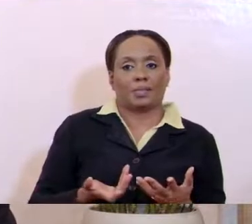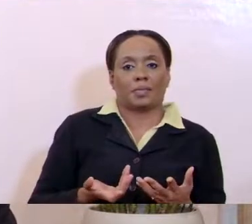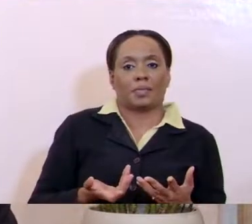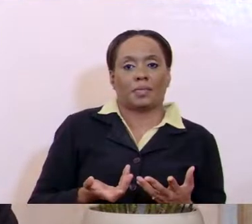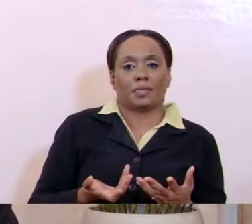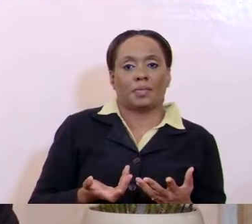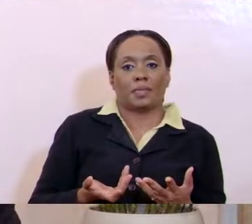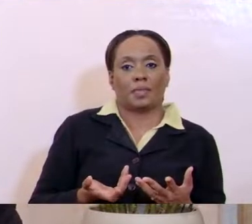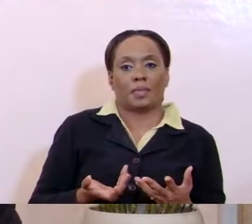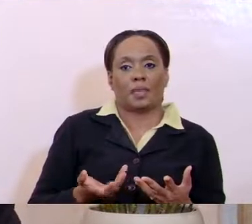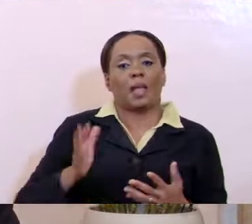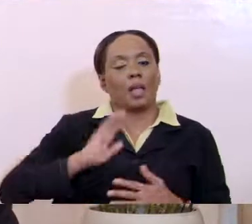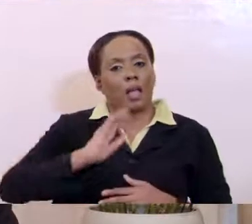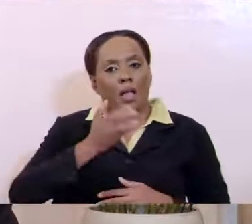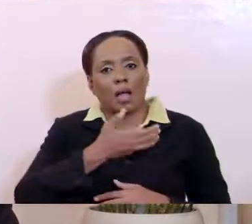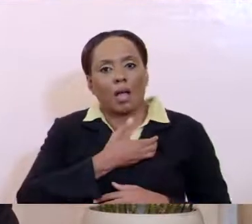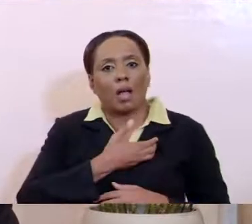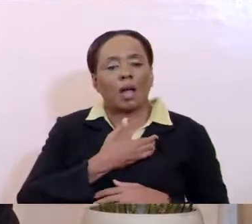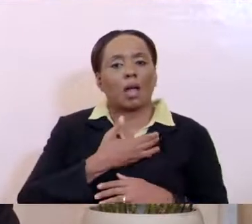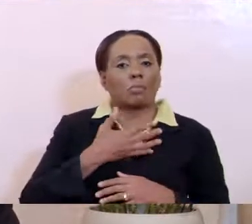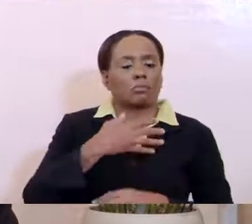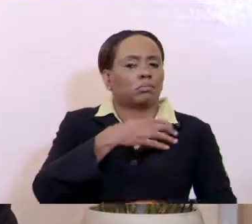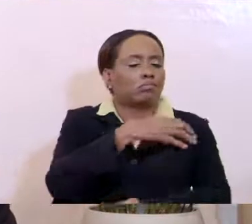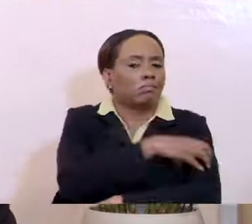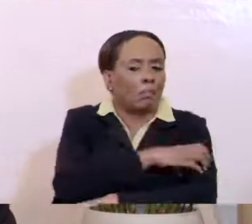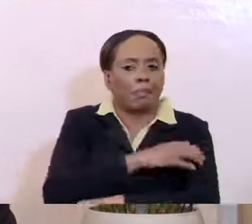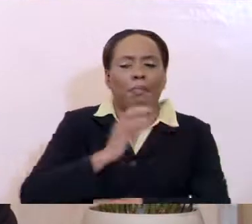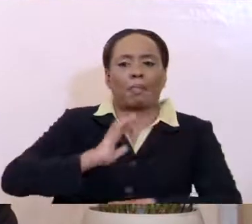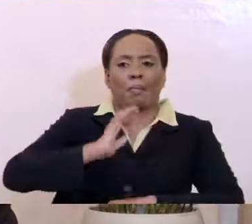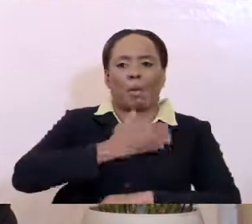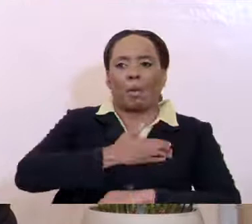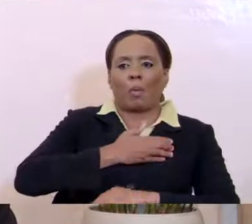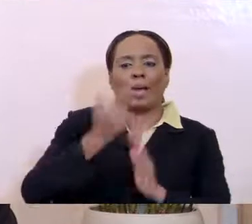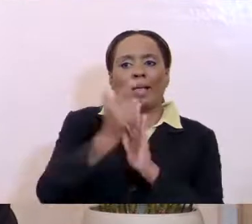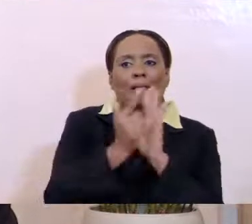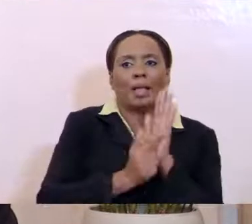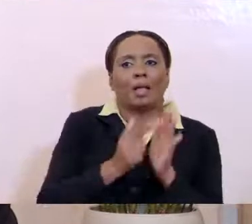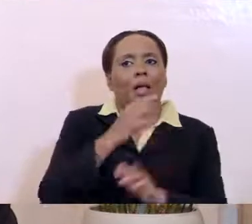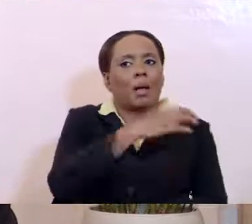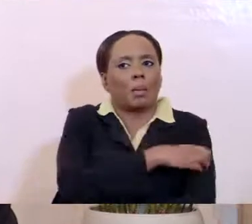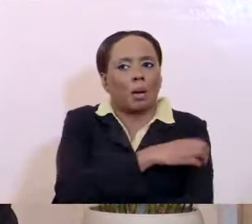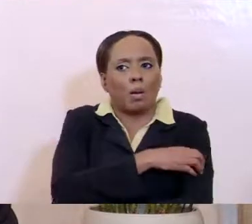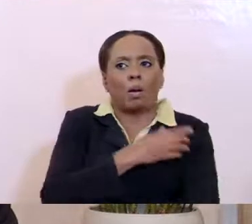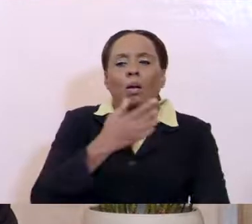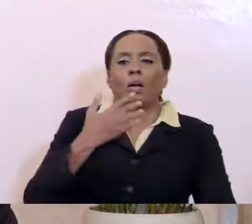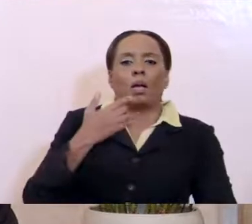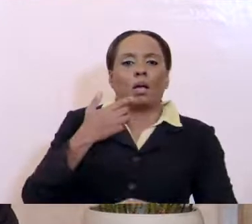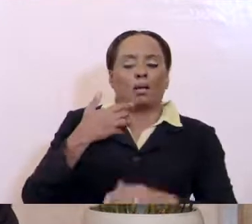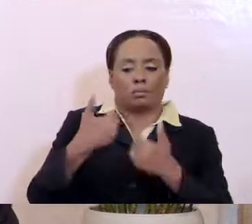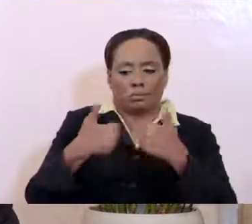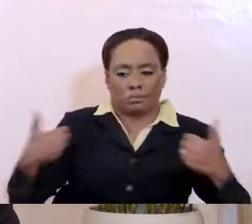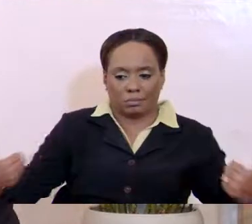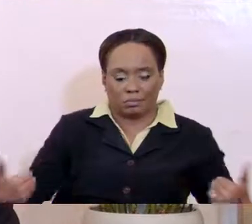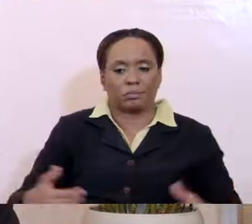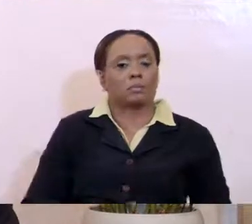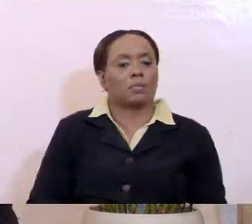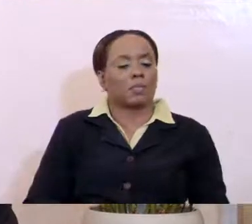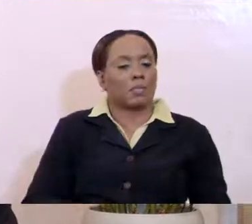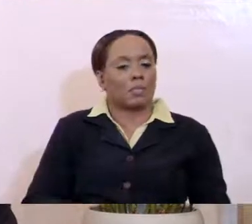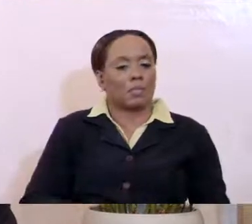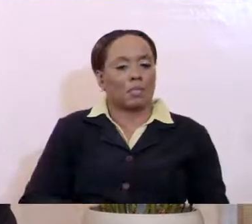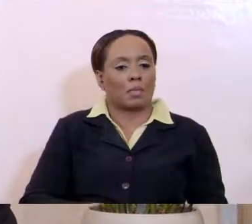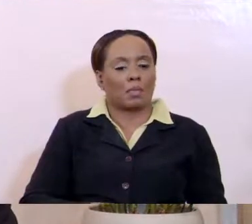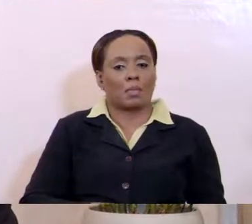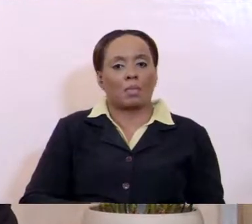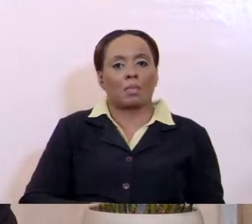of separation of powers sits. The judiciary is responsible for